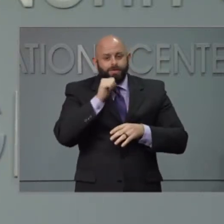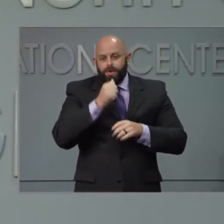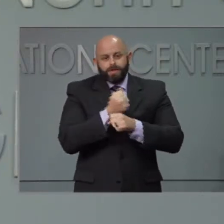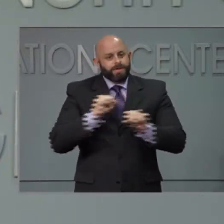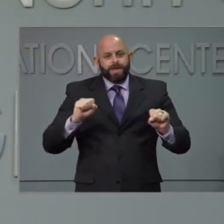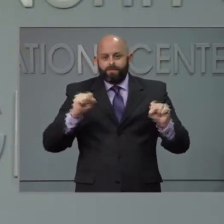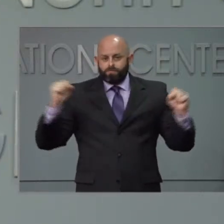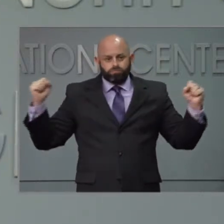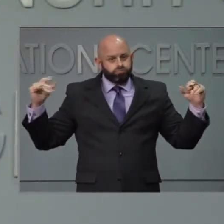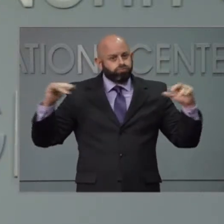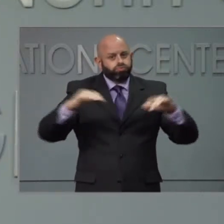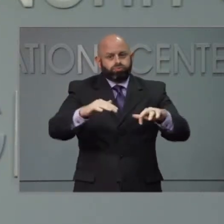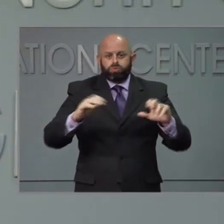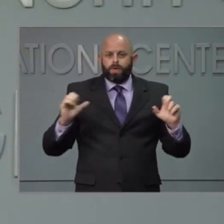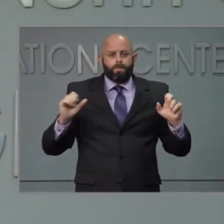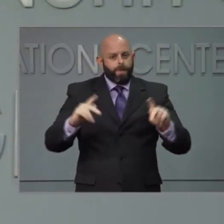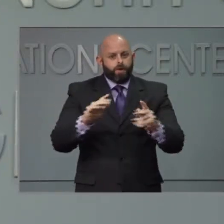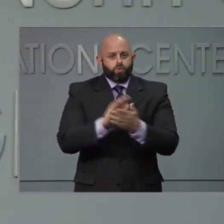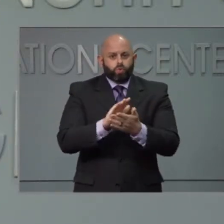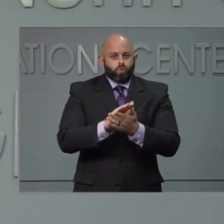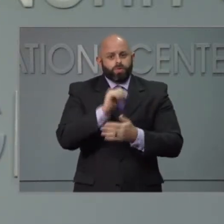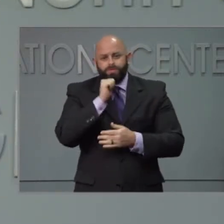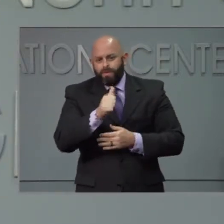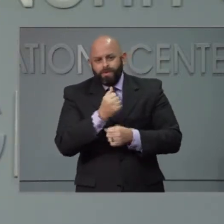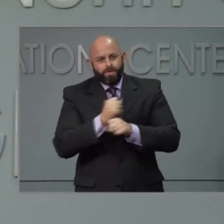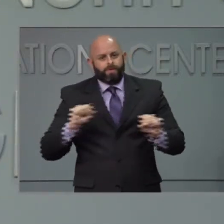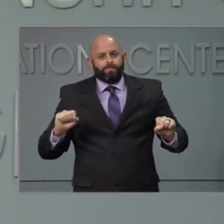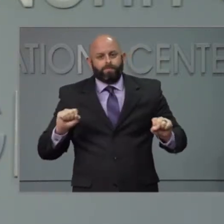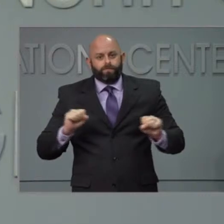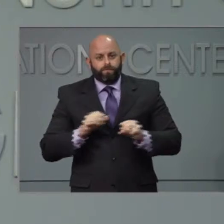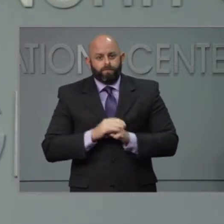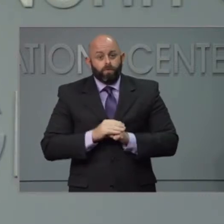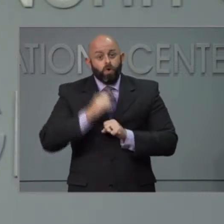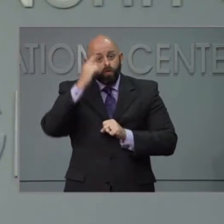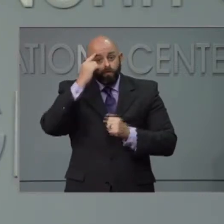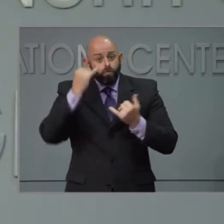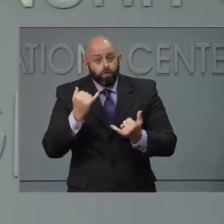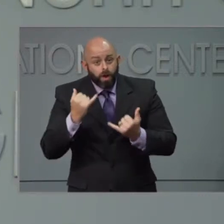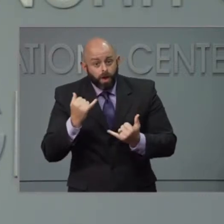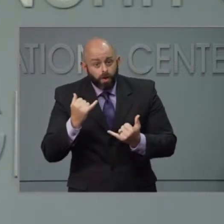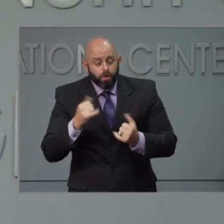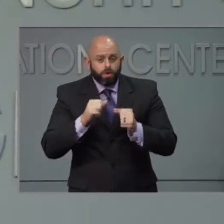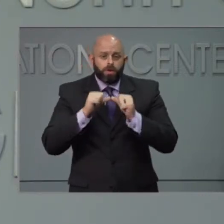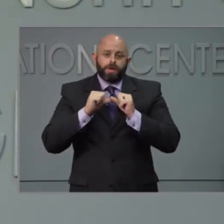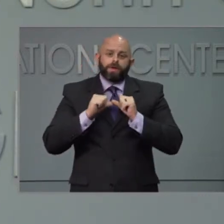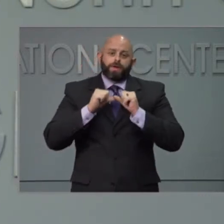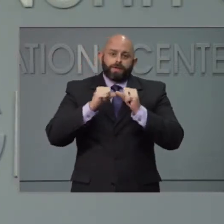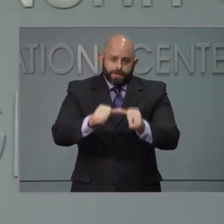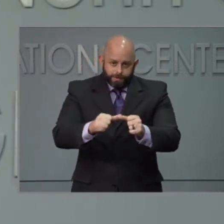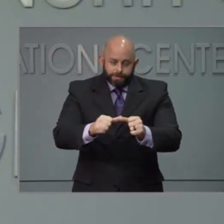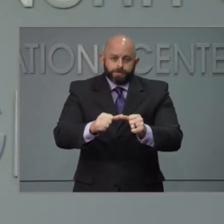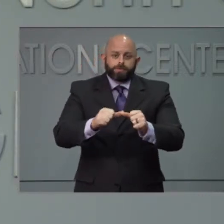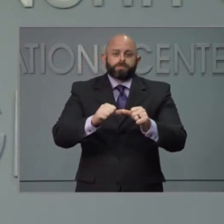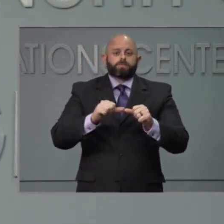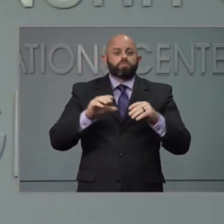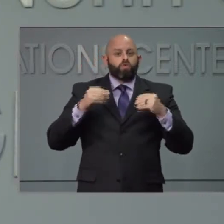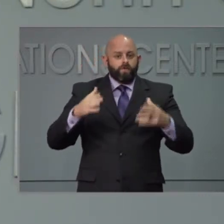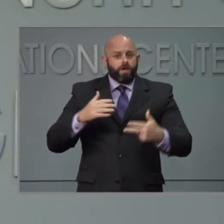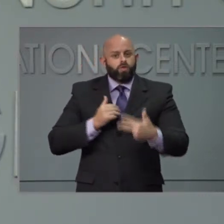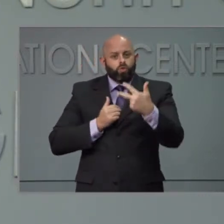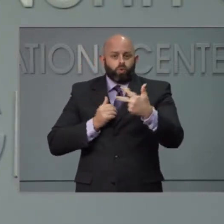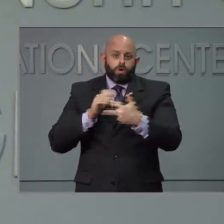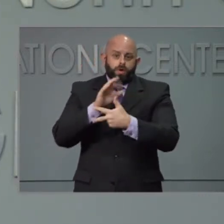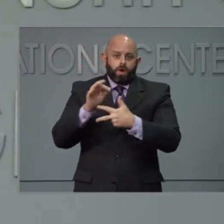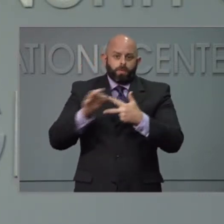do that 100% yet. So as of now, we're continuing to provide the three